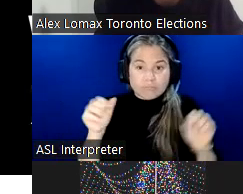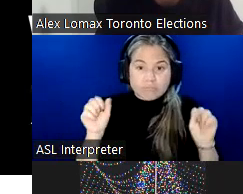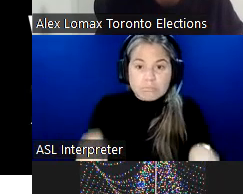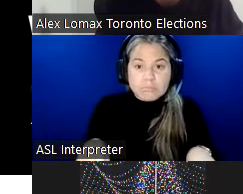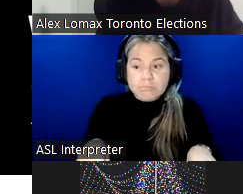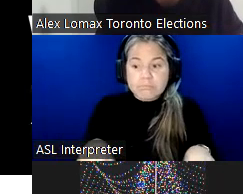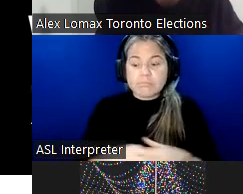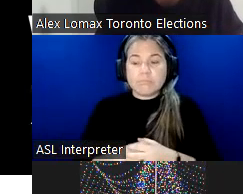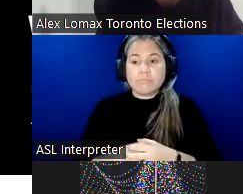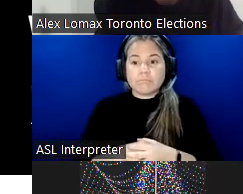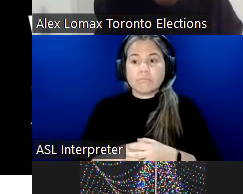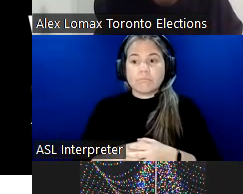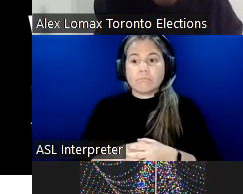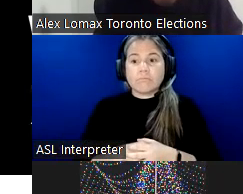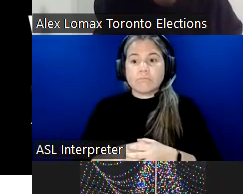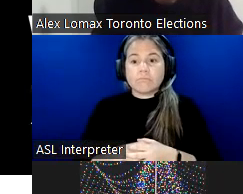present, in the workshop?